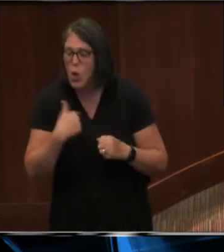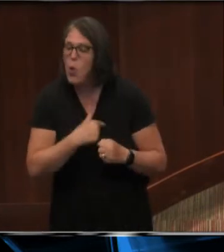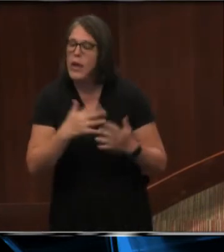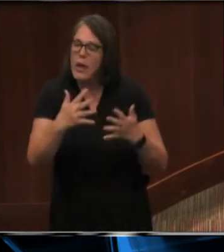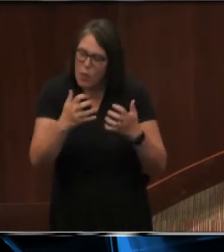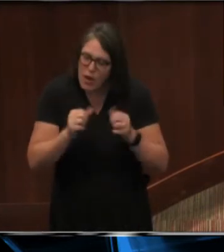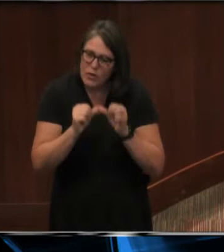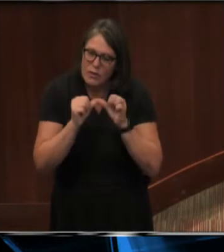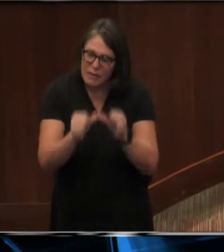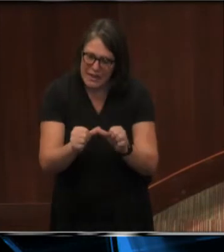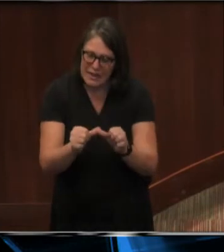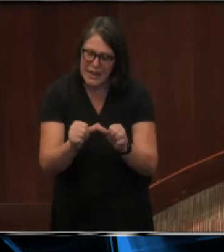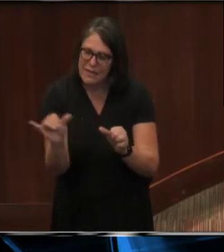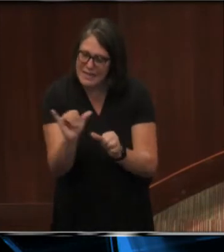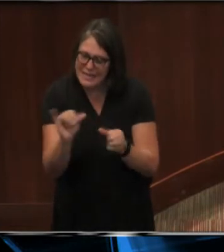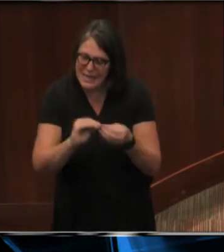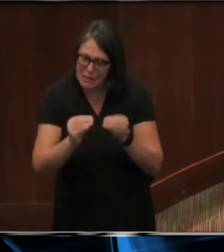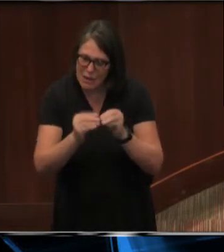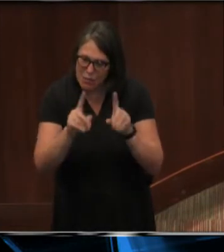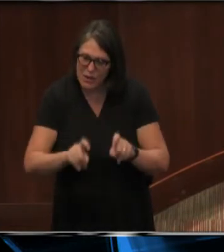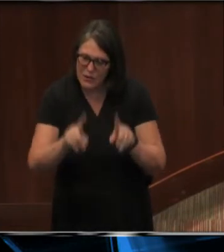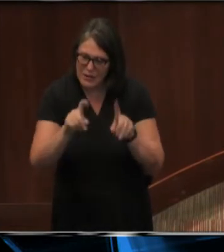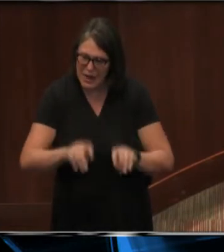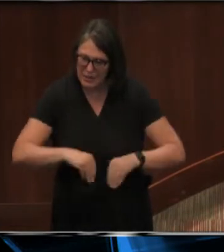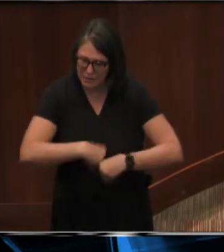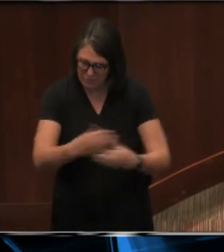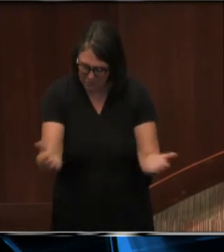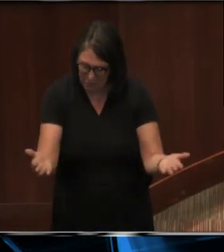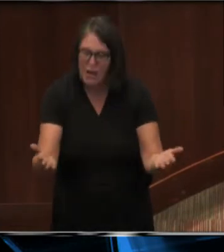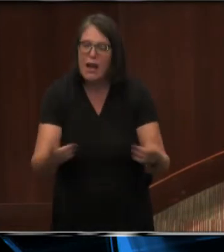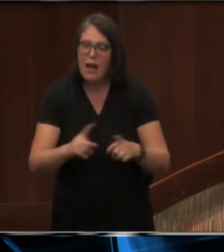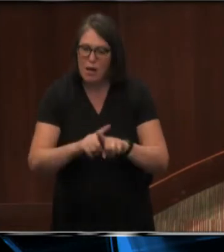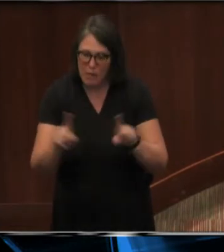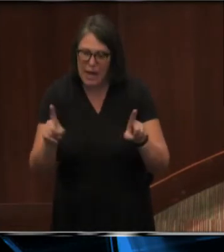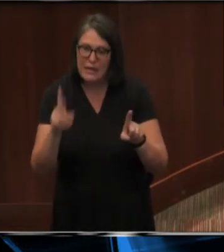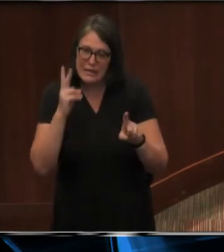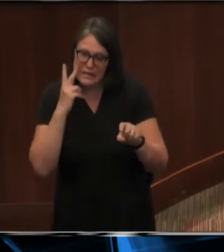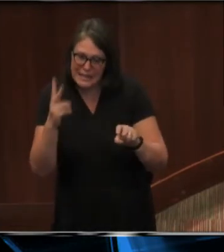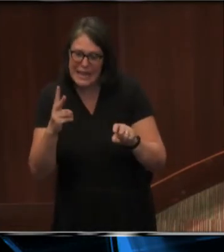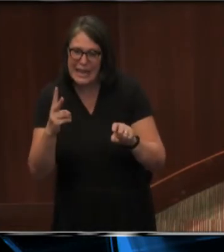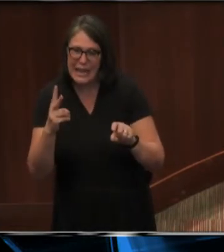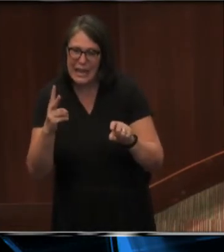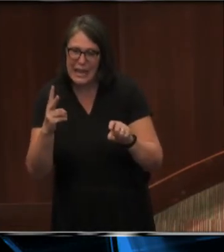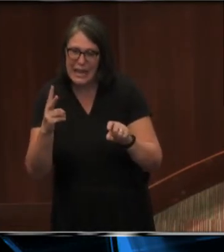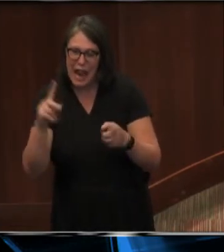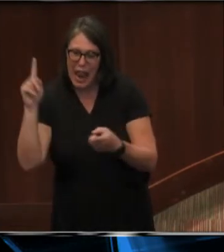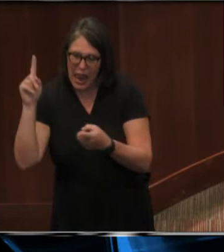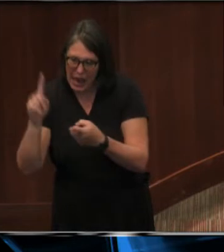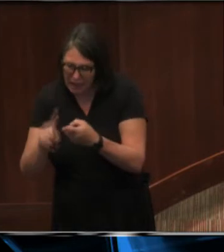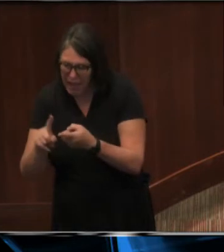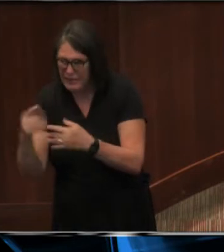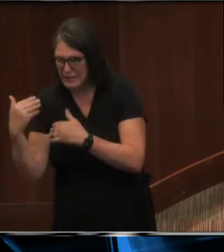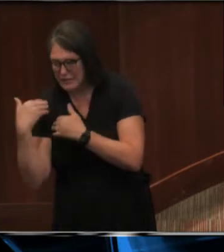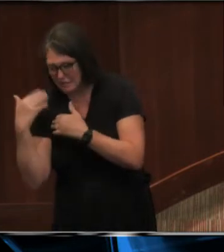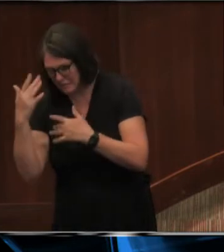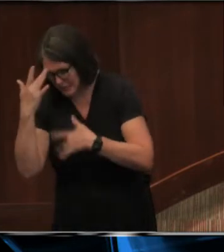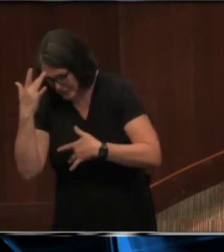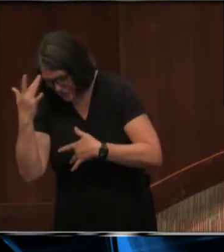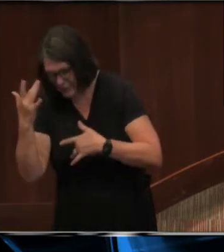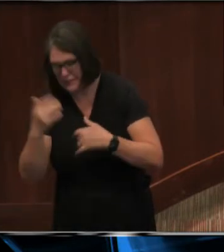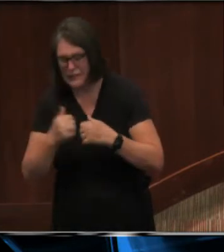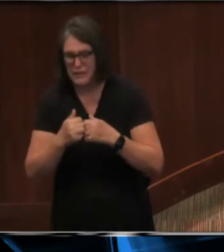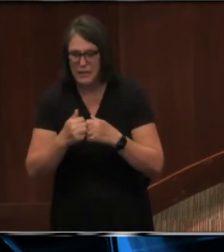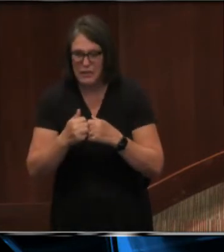want to maintain the same number of tests that we are doing, but actually see that we have less burden of disease, so the